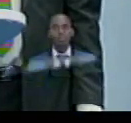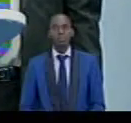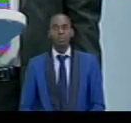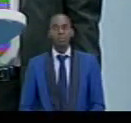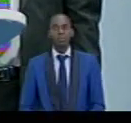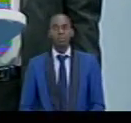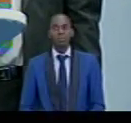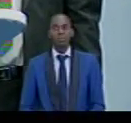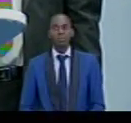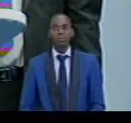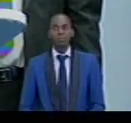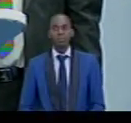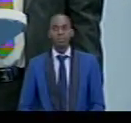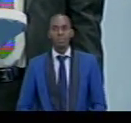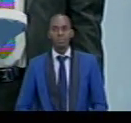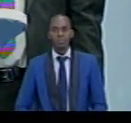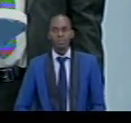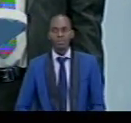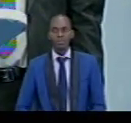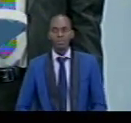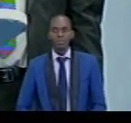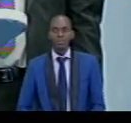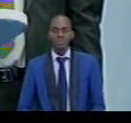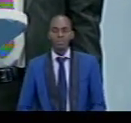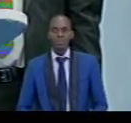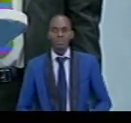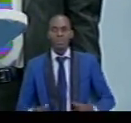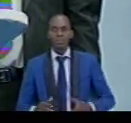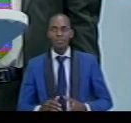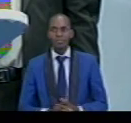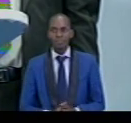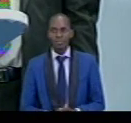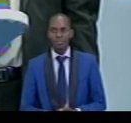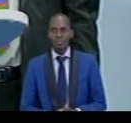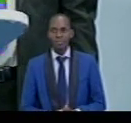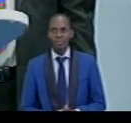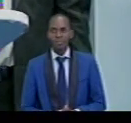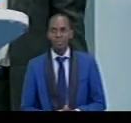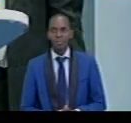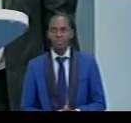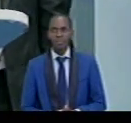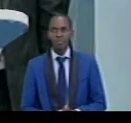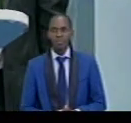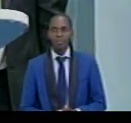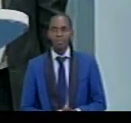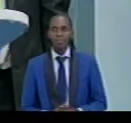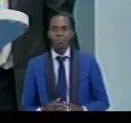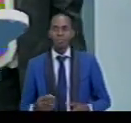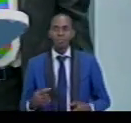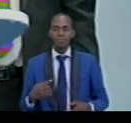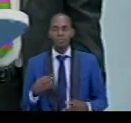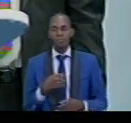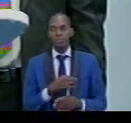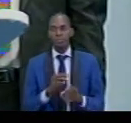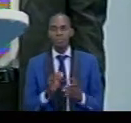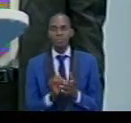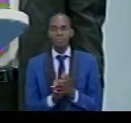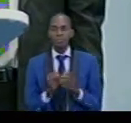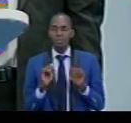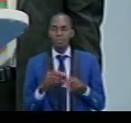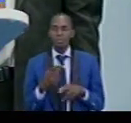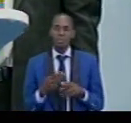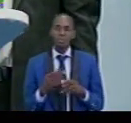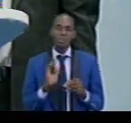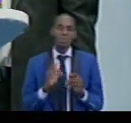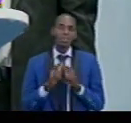Lord! Nous bénissons le nom de notre grand Dieu. We bless the name of our great God. Le